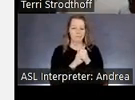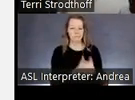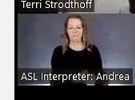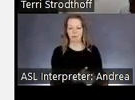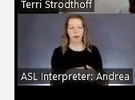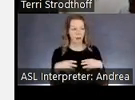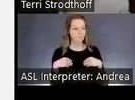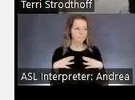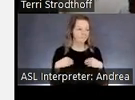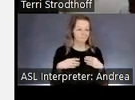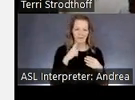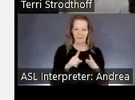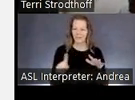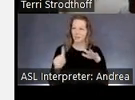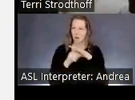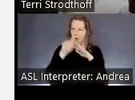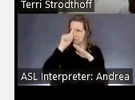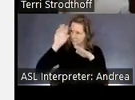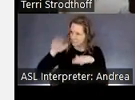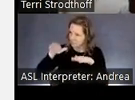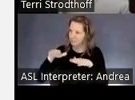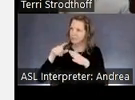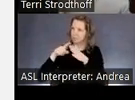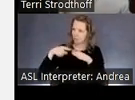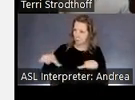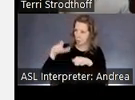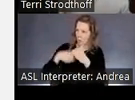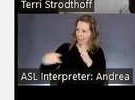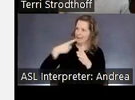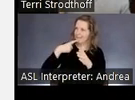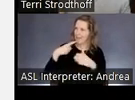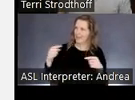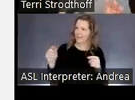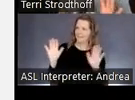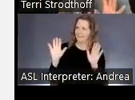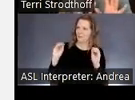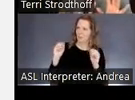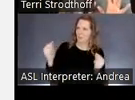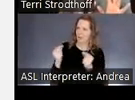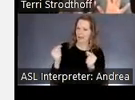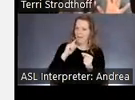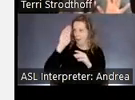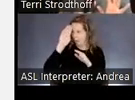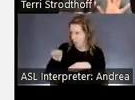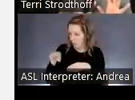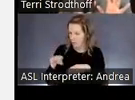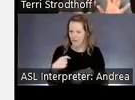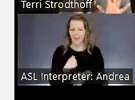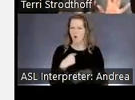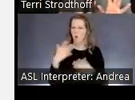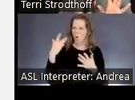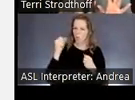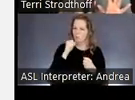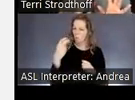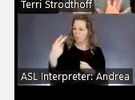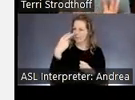just show up and do exactly what they want, I'm not going to be in further pain. If I just make myself invisible, they're not going